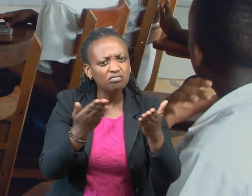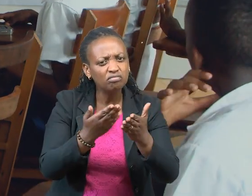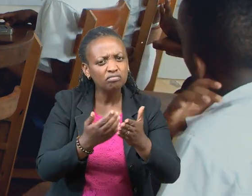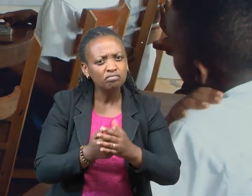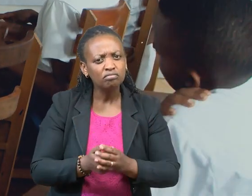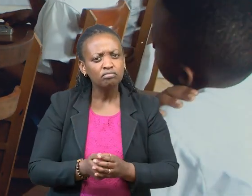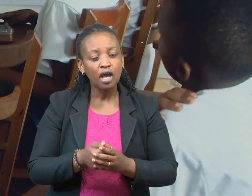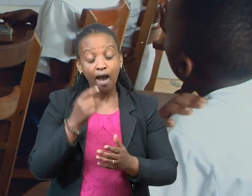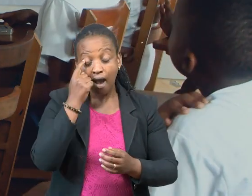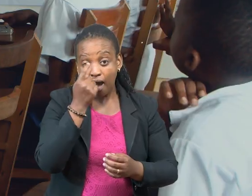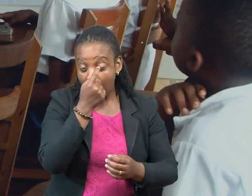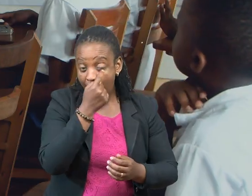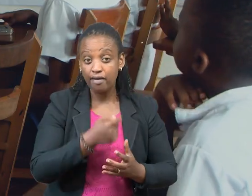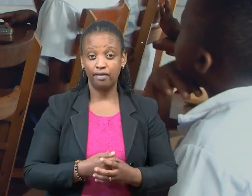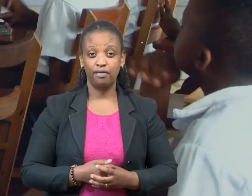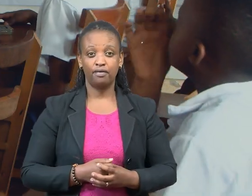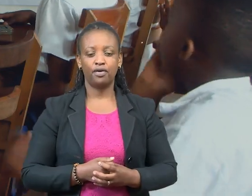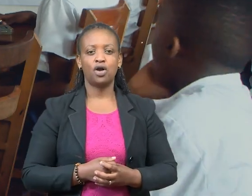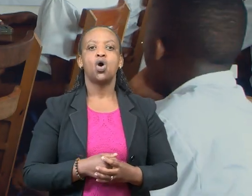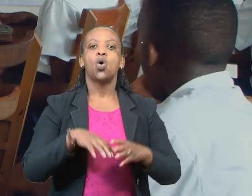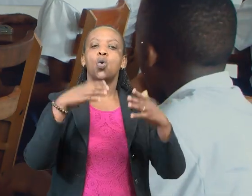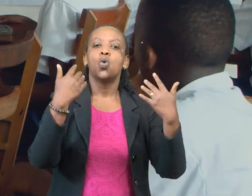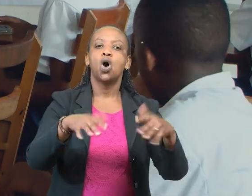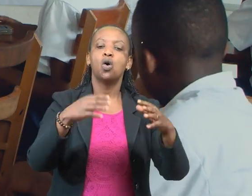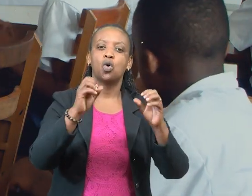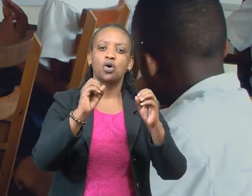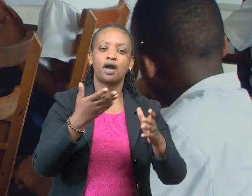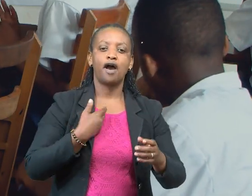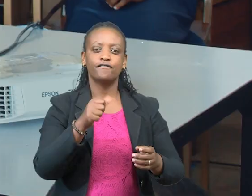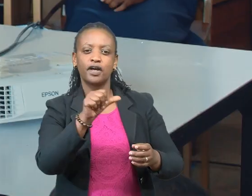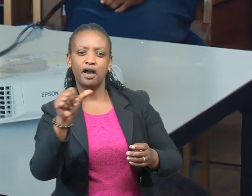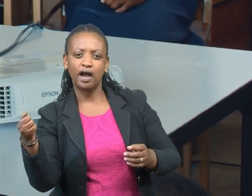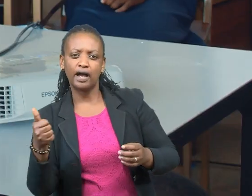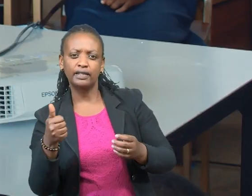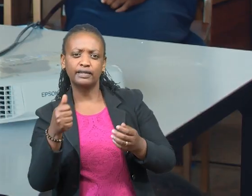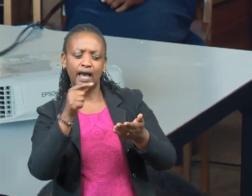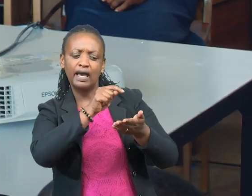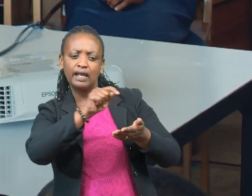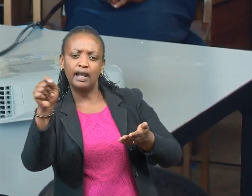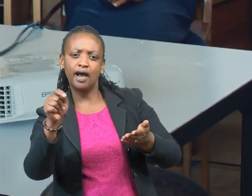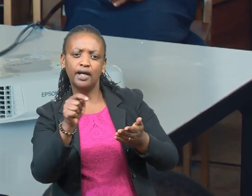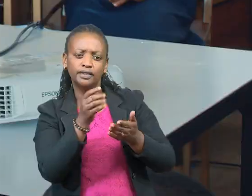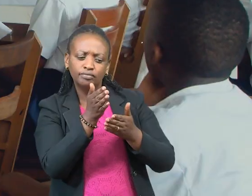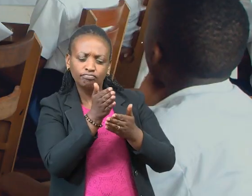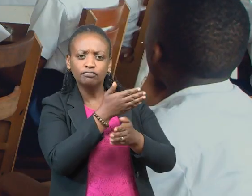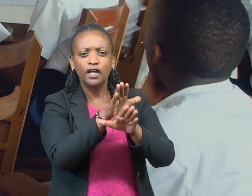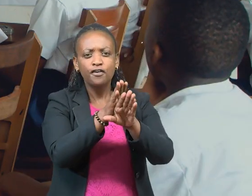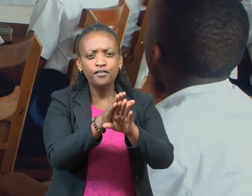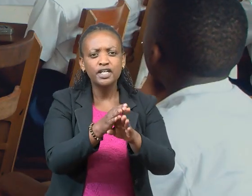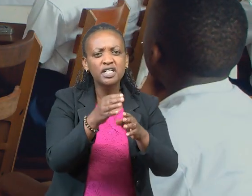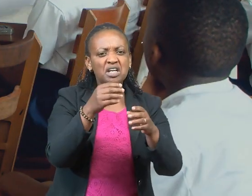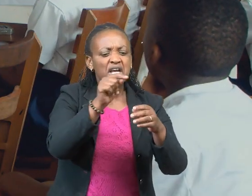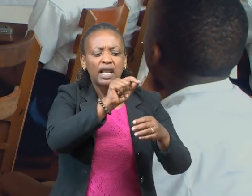call it eye. Again? Eye. Wow. We have another line here. It separates